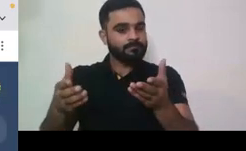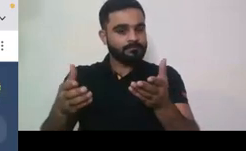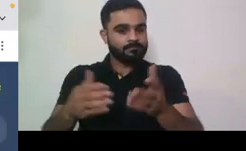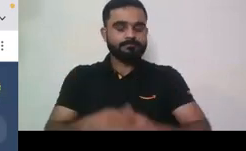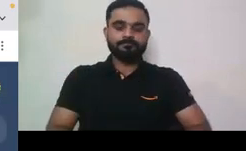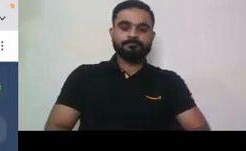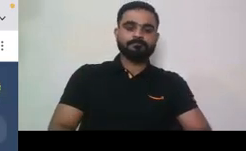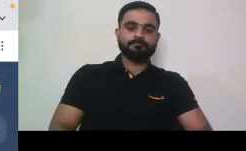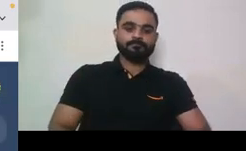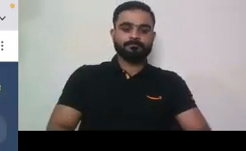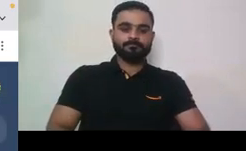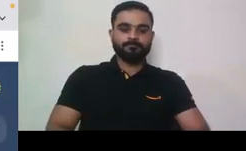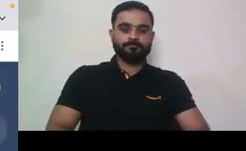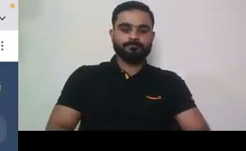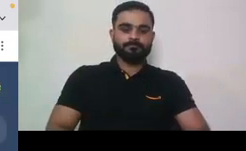Nice.